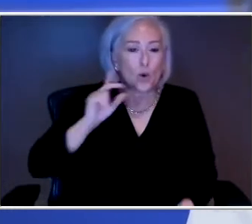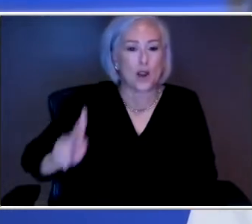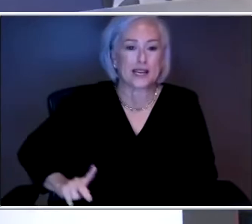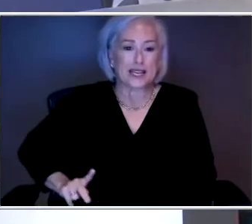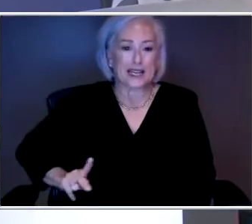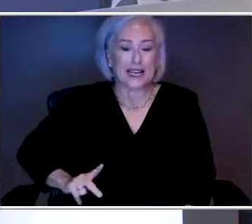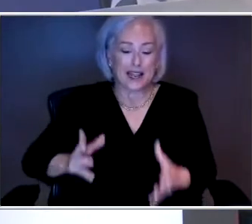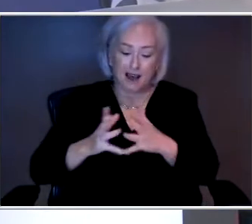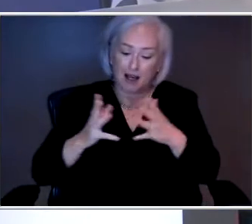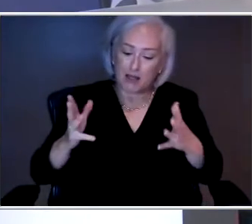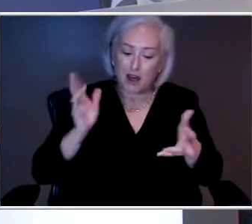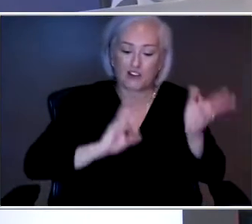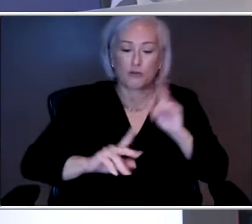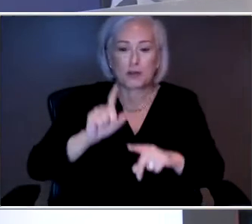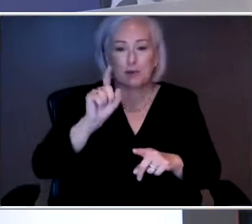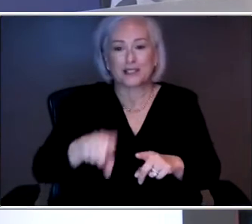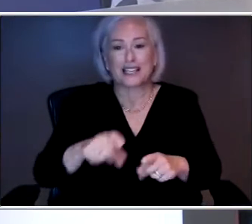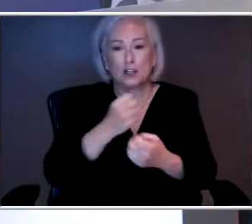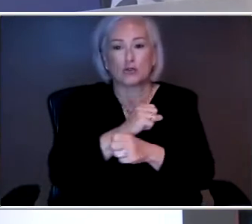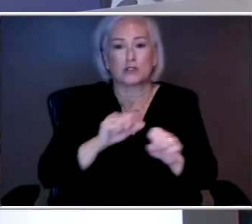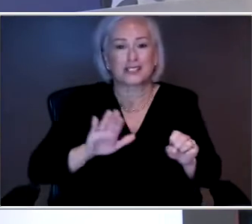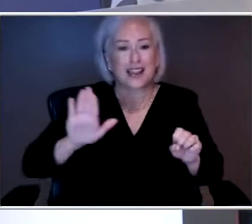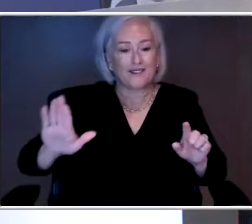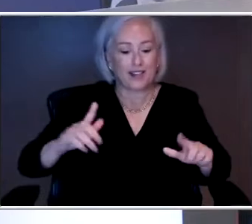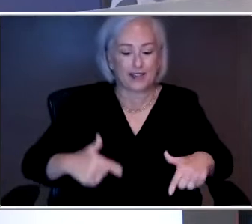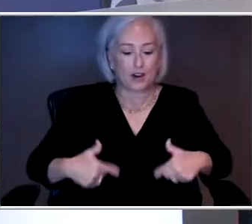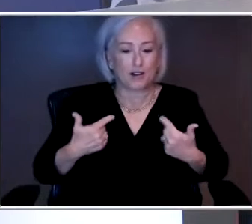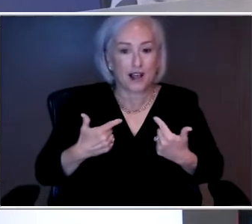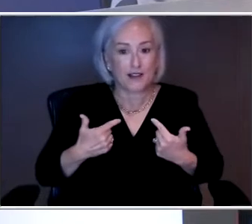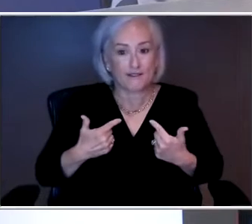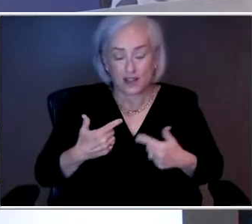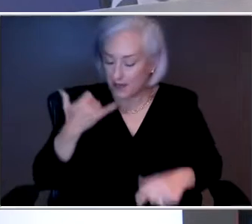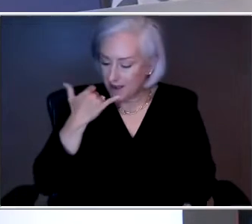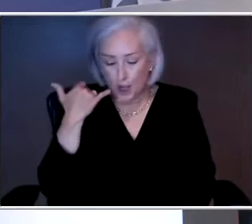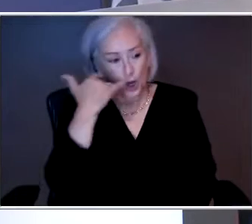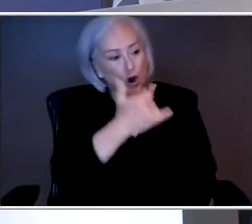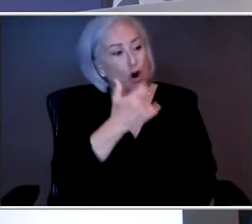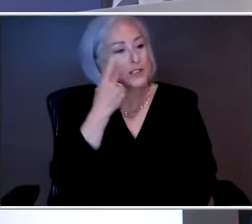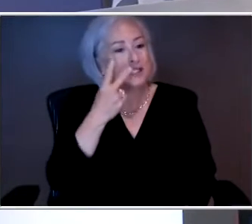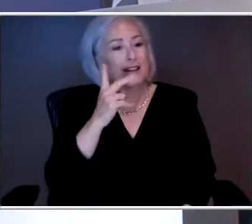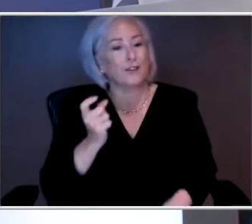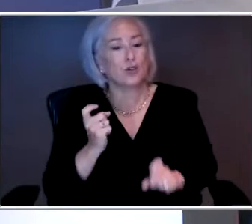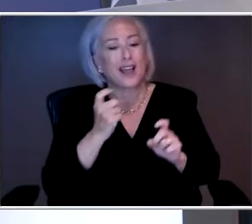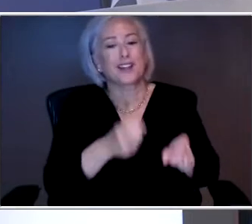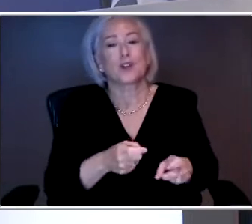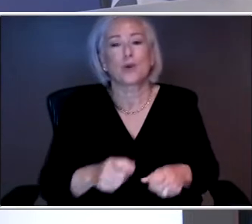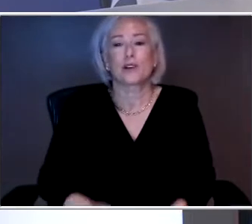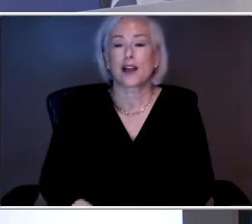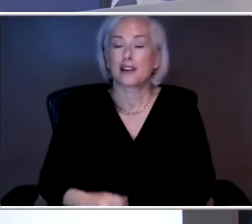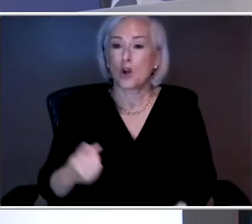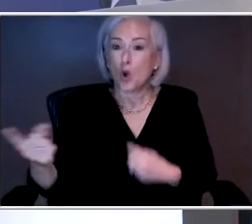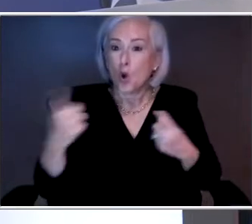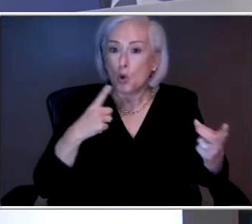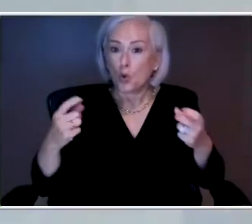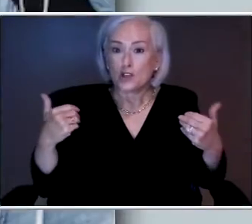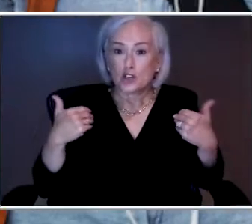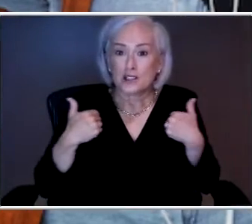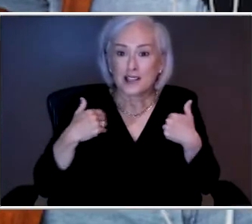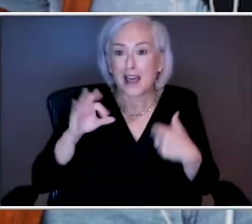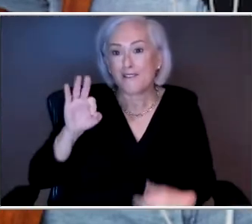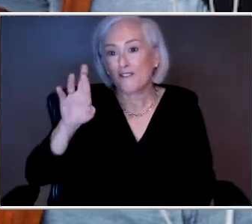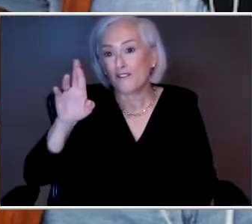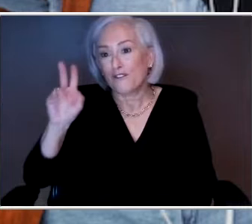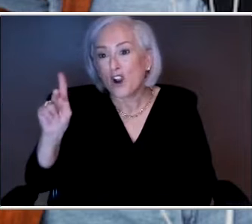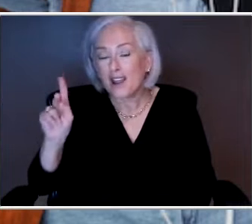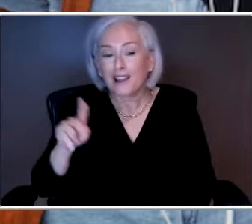Yeah, pick up a phone, call, do your research, see if you can be one. Yes. So if you have questions for Frank, for Elsa, her dad, Dr. Coomer, send those